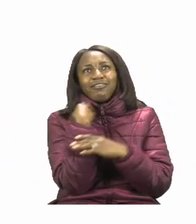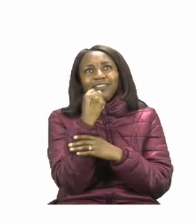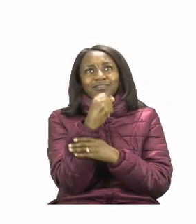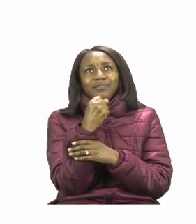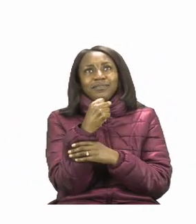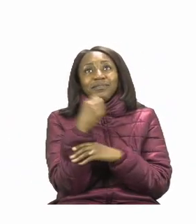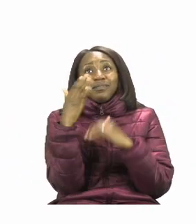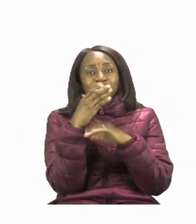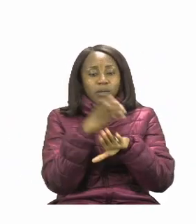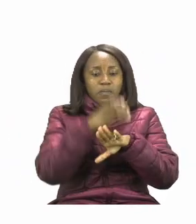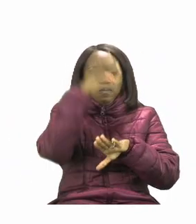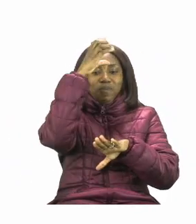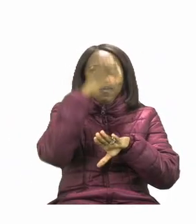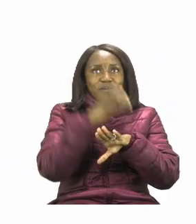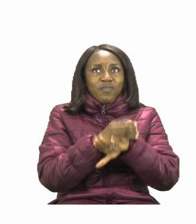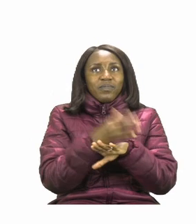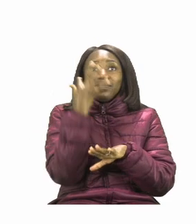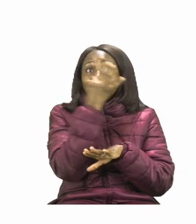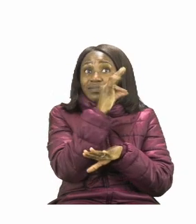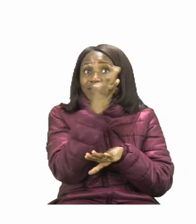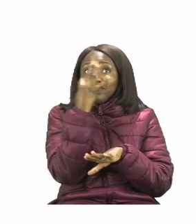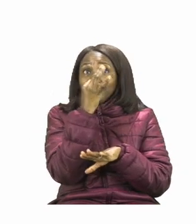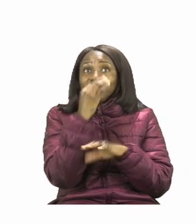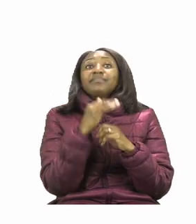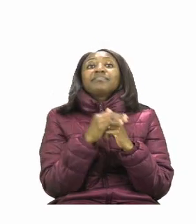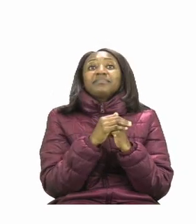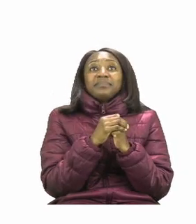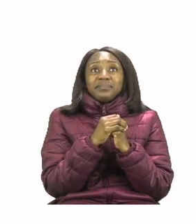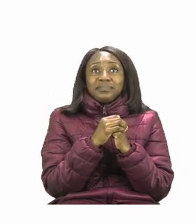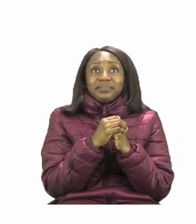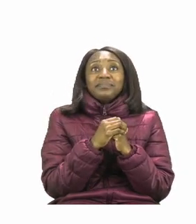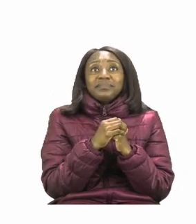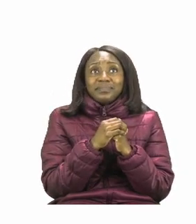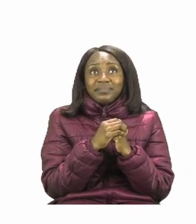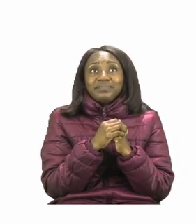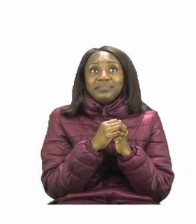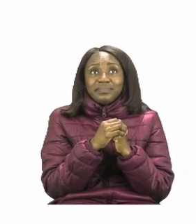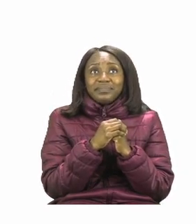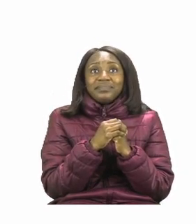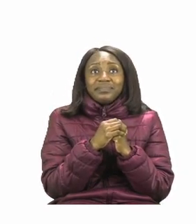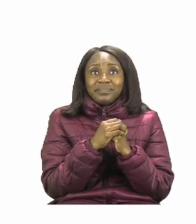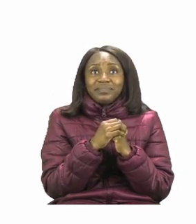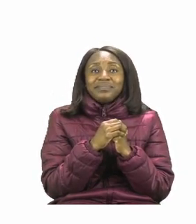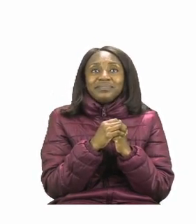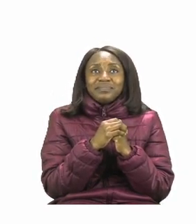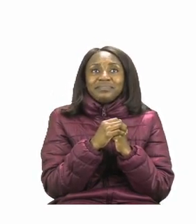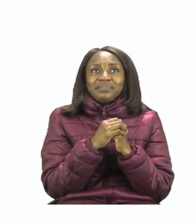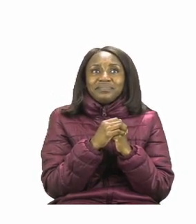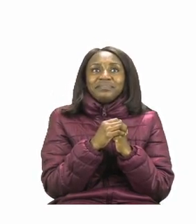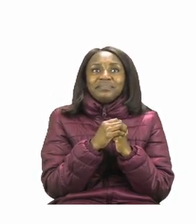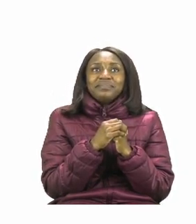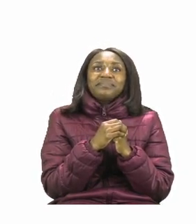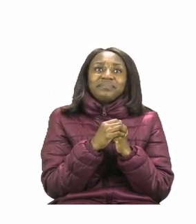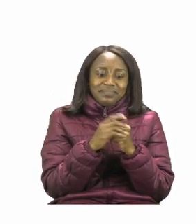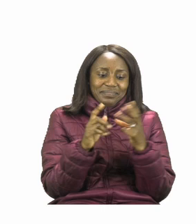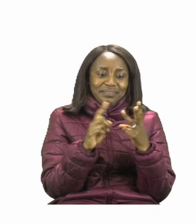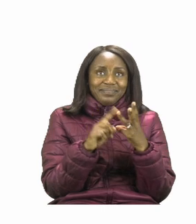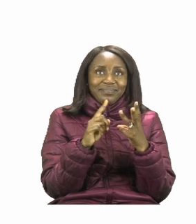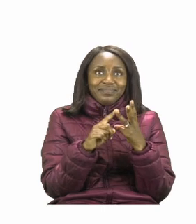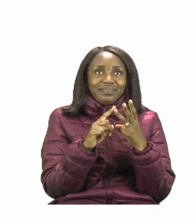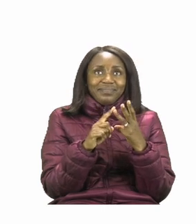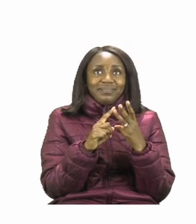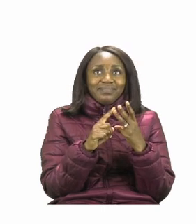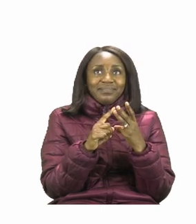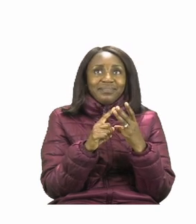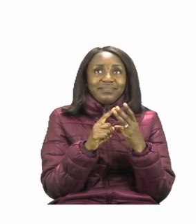vase. I'm sure we now know where this is going. The third one that we can see below